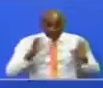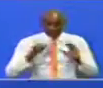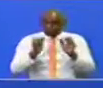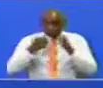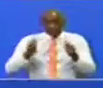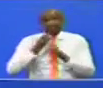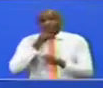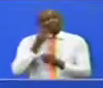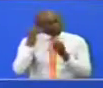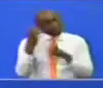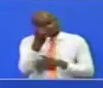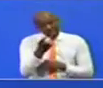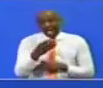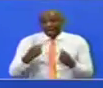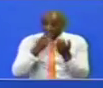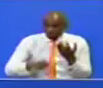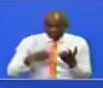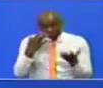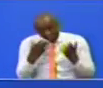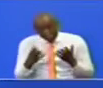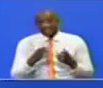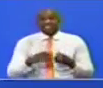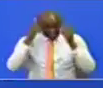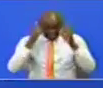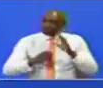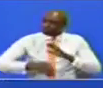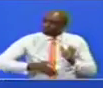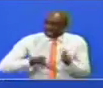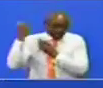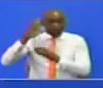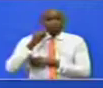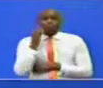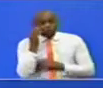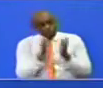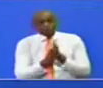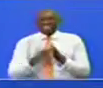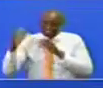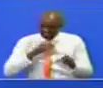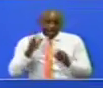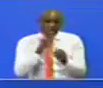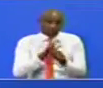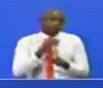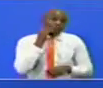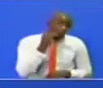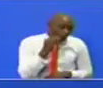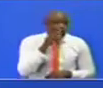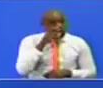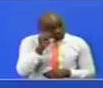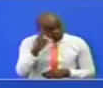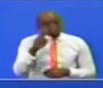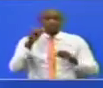rescuing many who have abandoned or just chosen to run away from mounting abuse, either at home or in